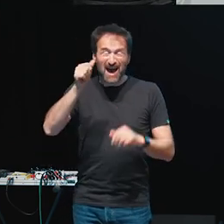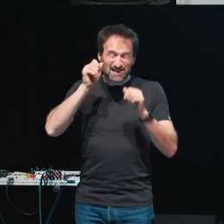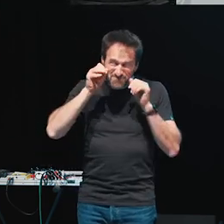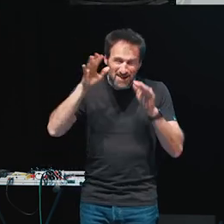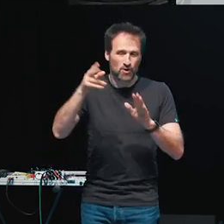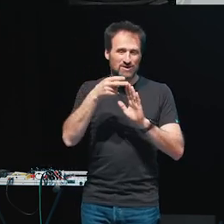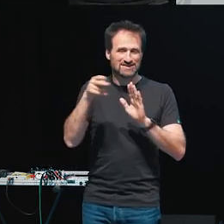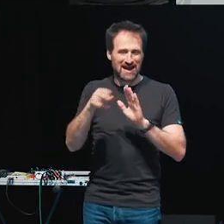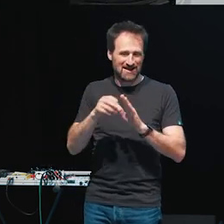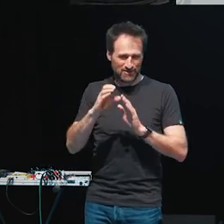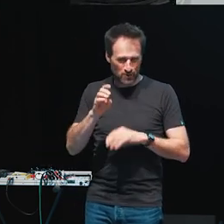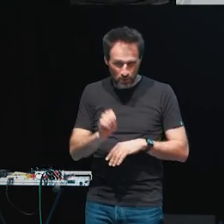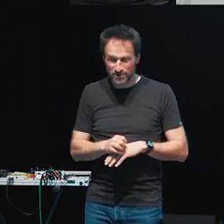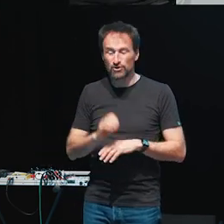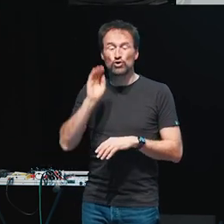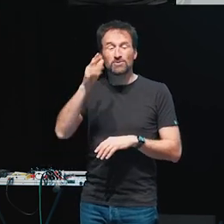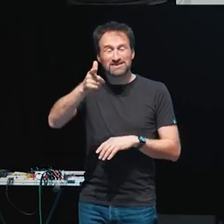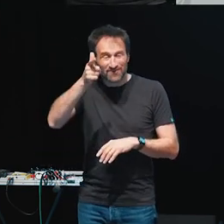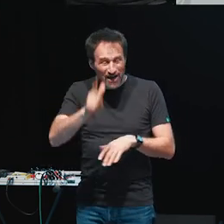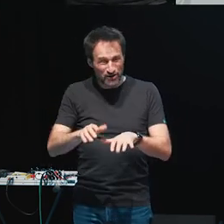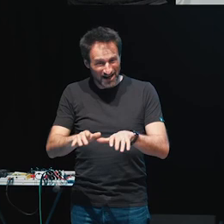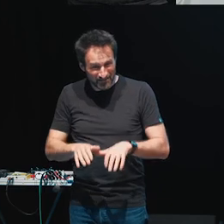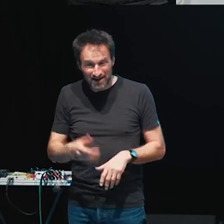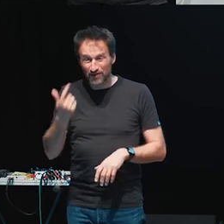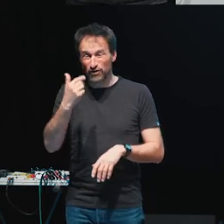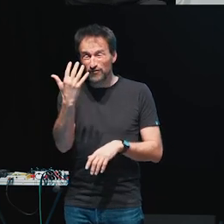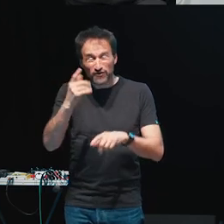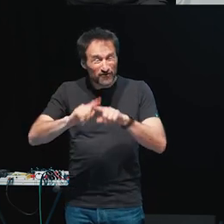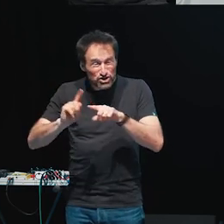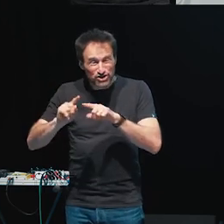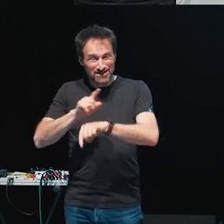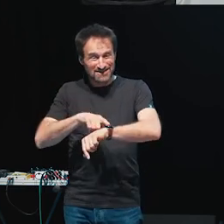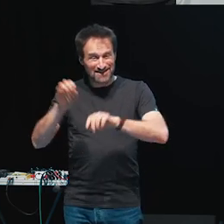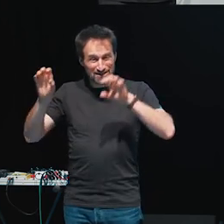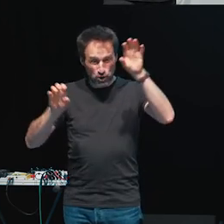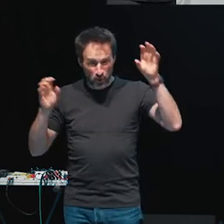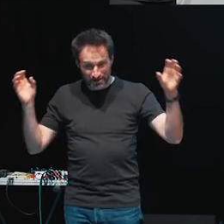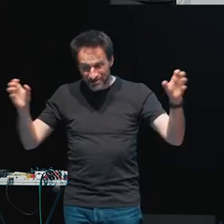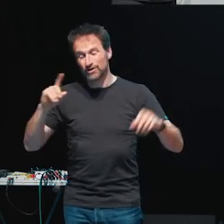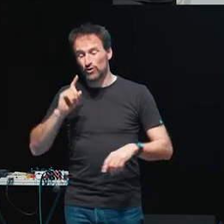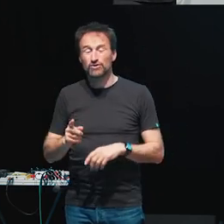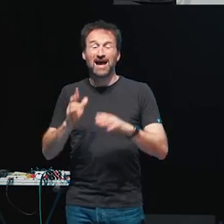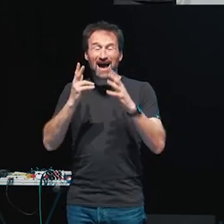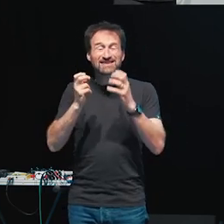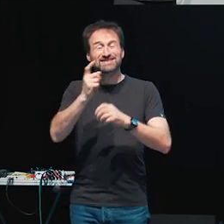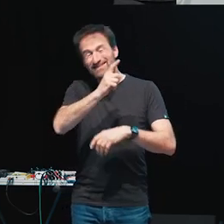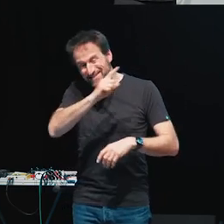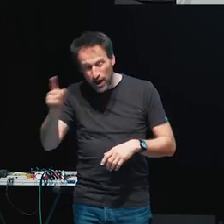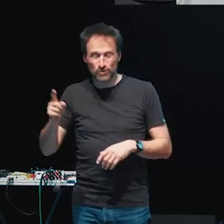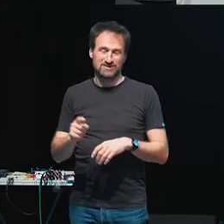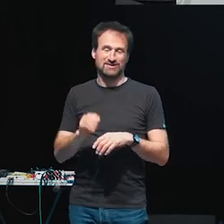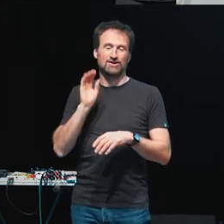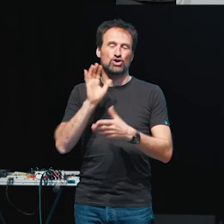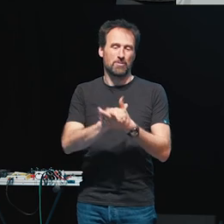more than 200 developers from at least 5 different time zones, and more than 80,000 commit messages. So when